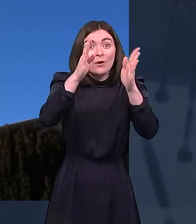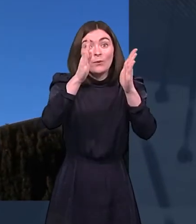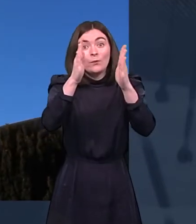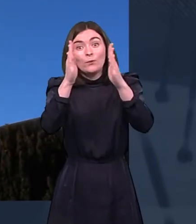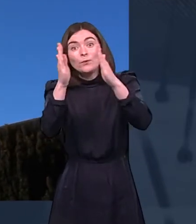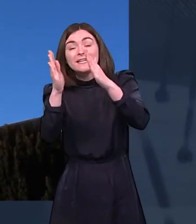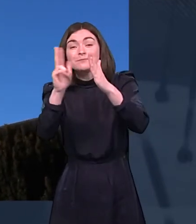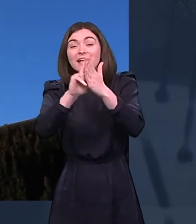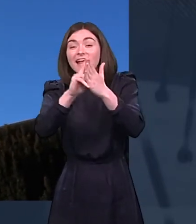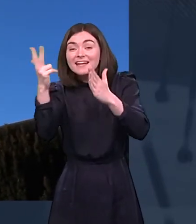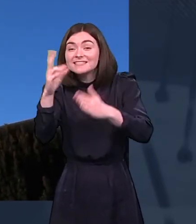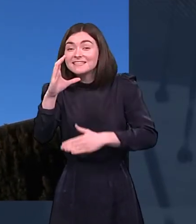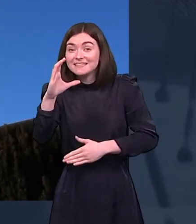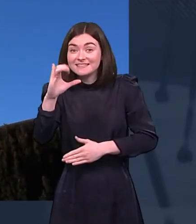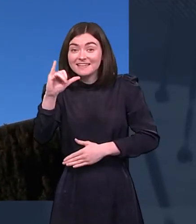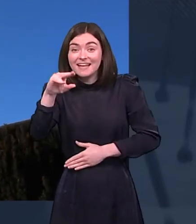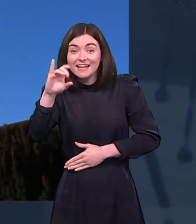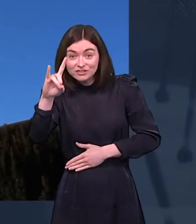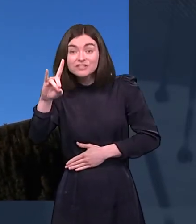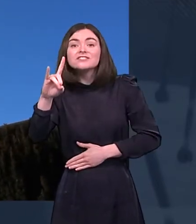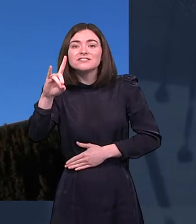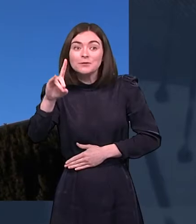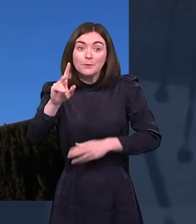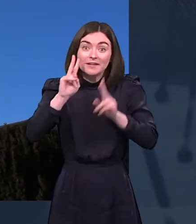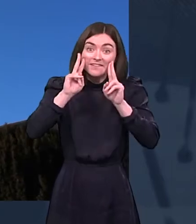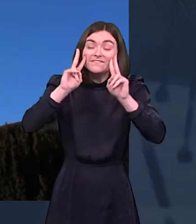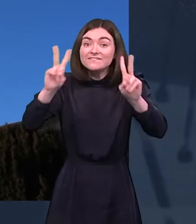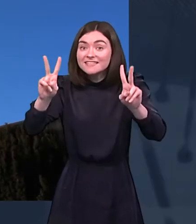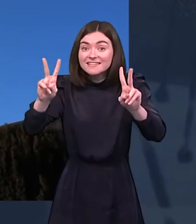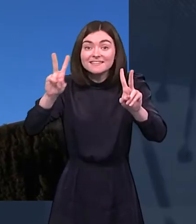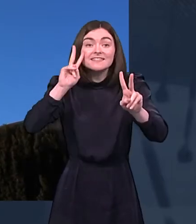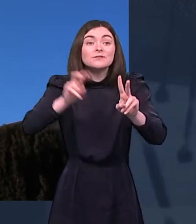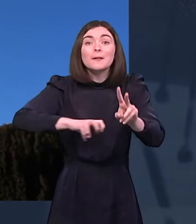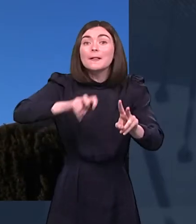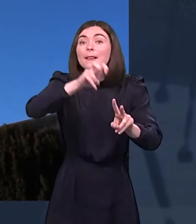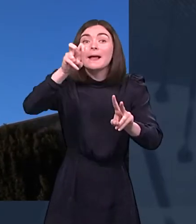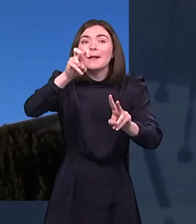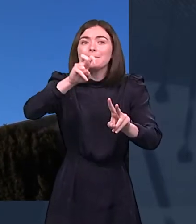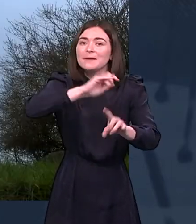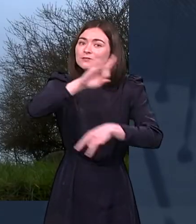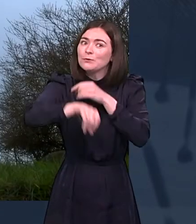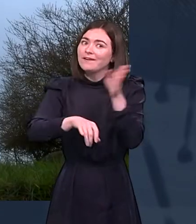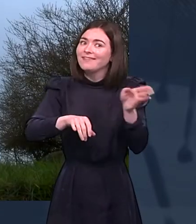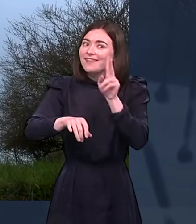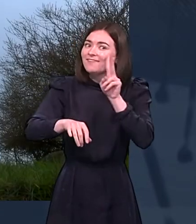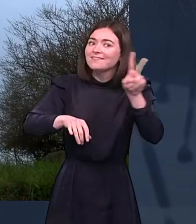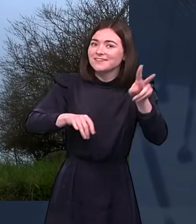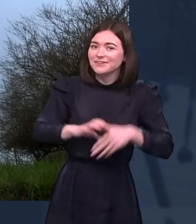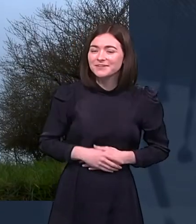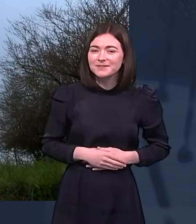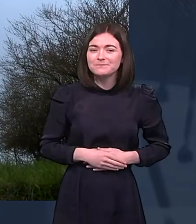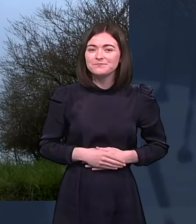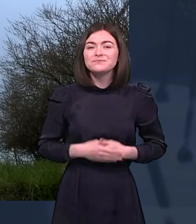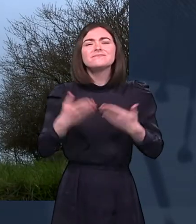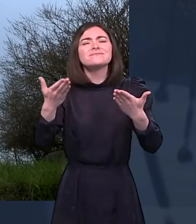18 inches, so when you do go and come visit and climb to the top of the round tower, stand on the left.